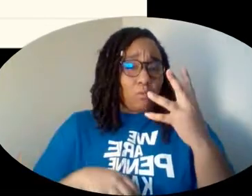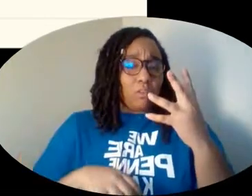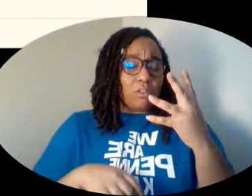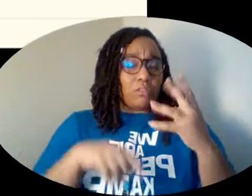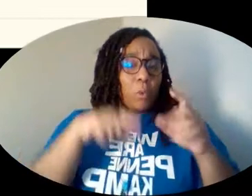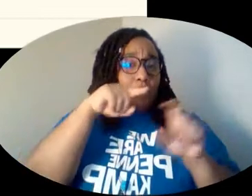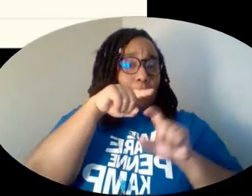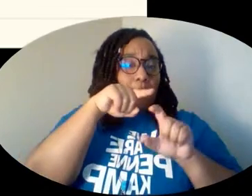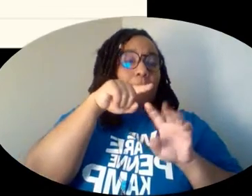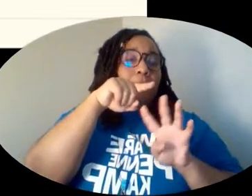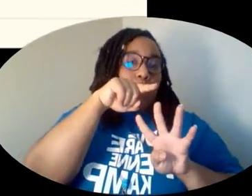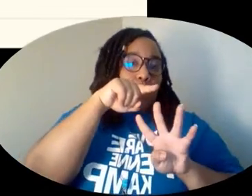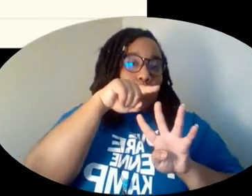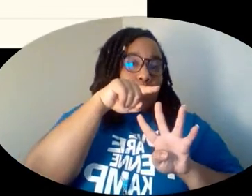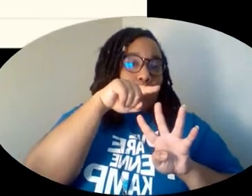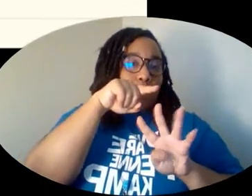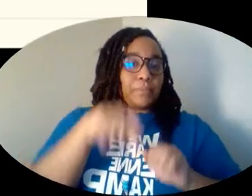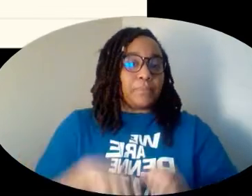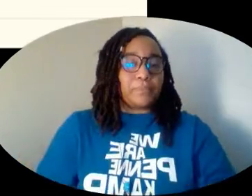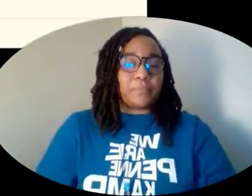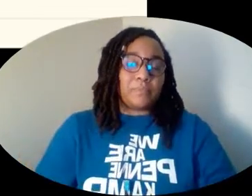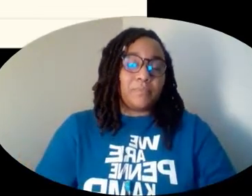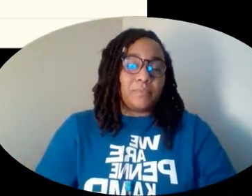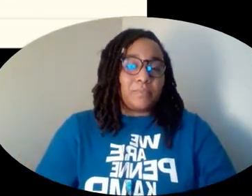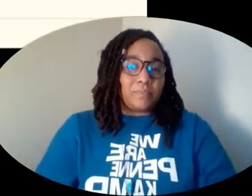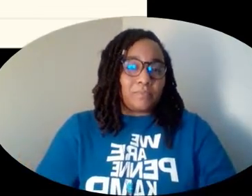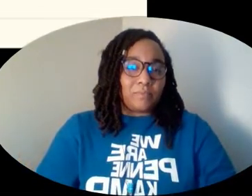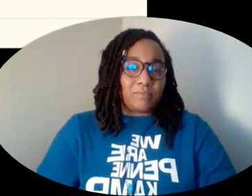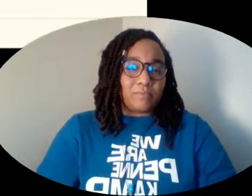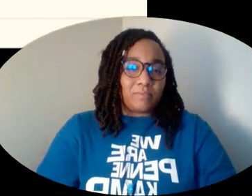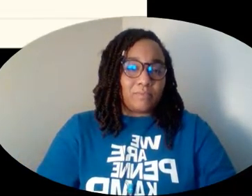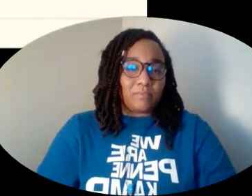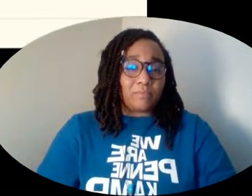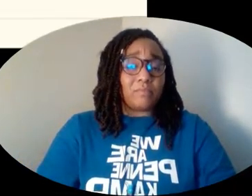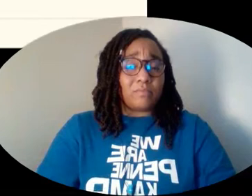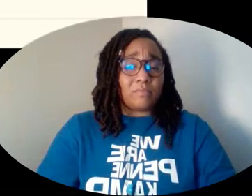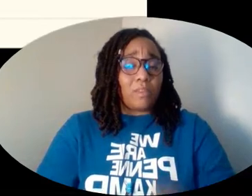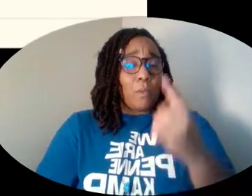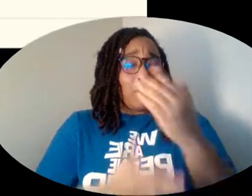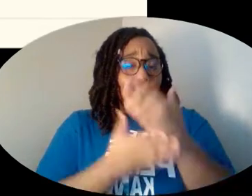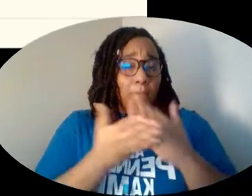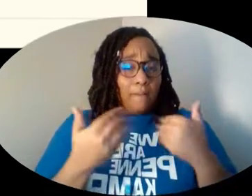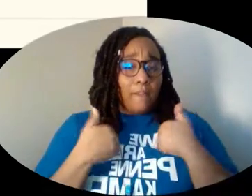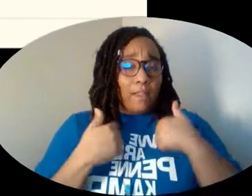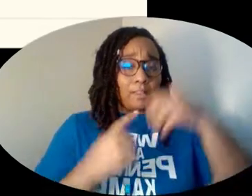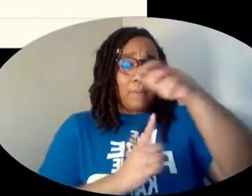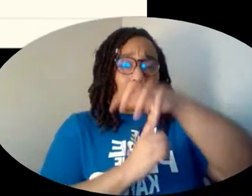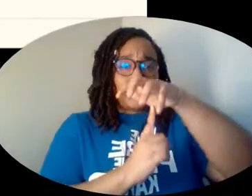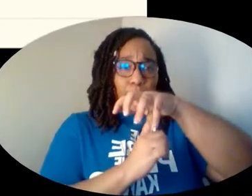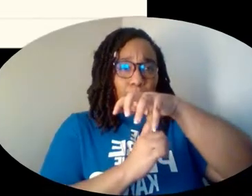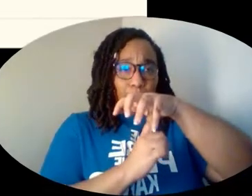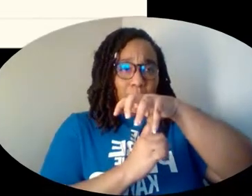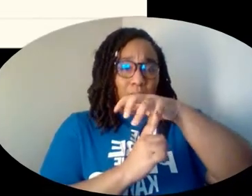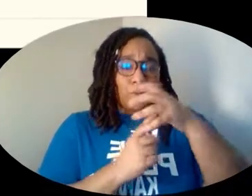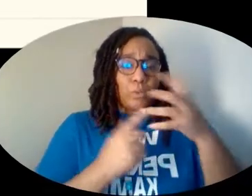four goes on the bottom of the fraction in the denominator. One slice has mushrooms,